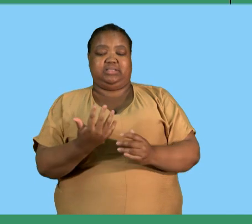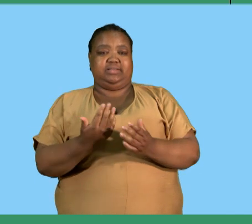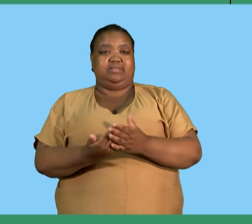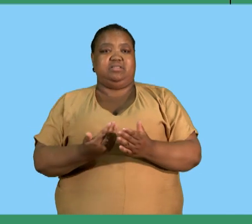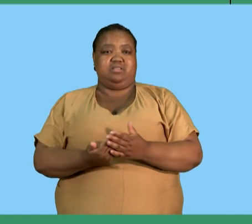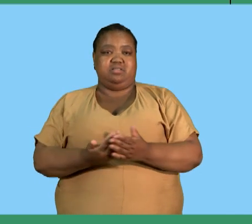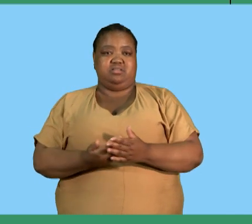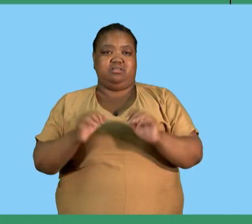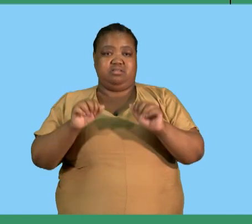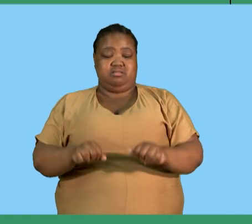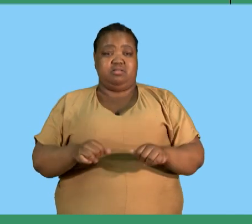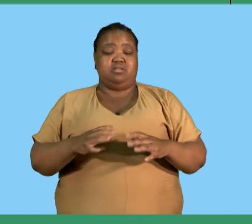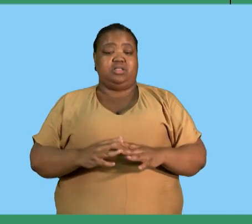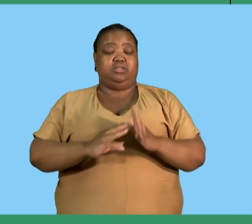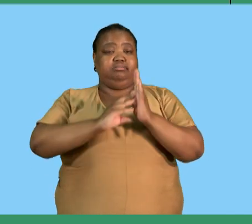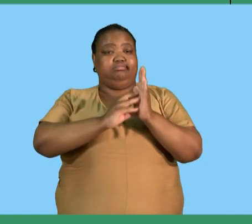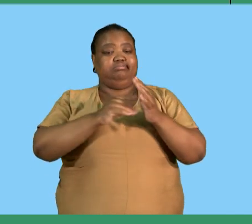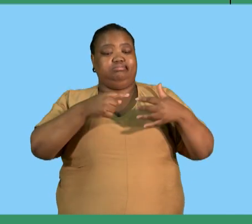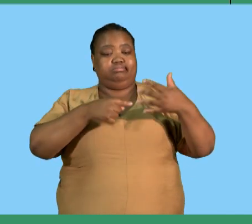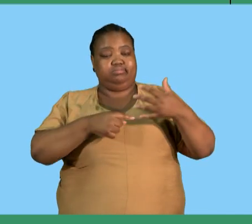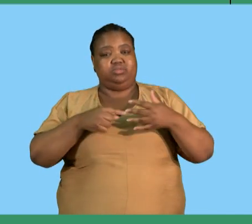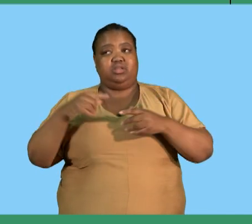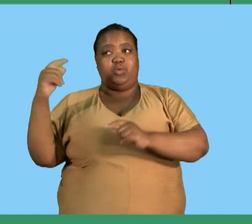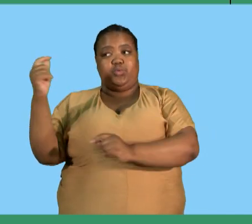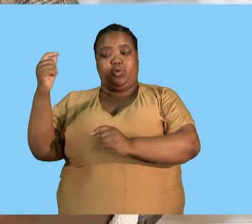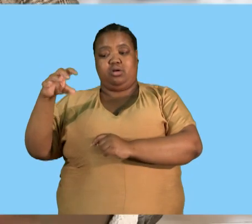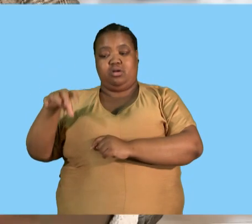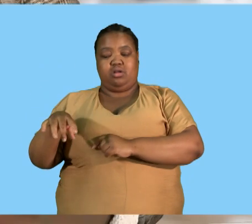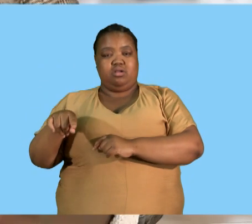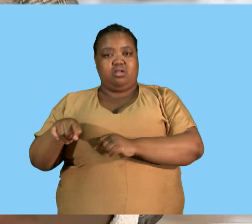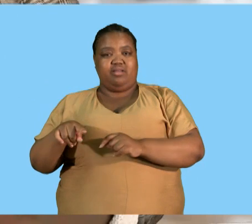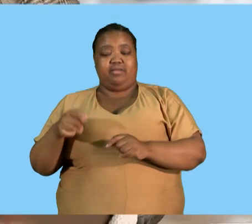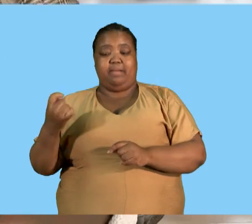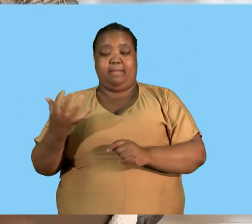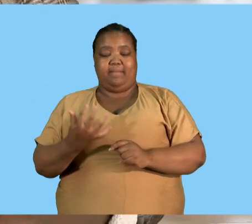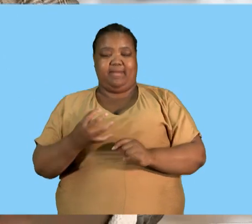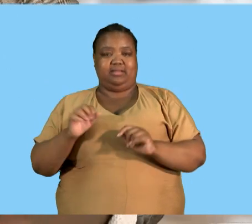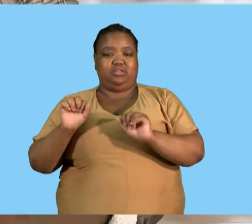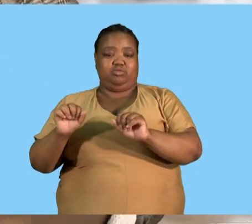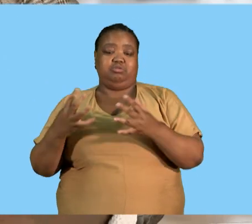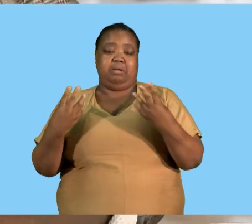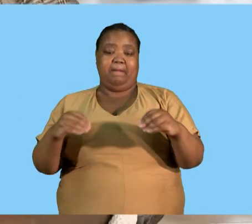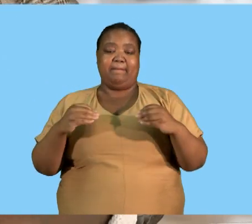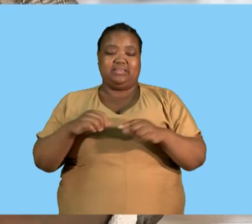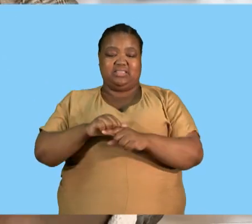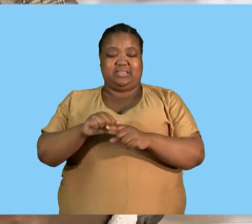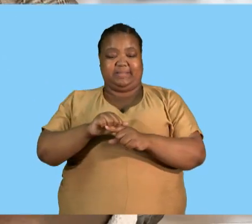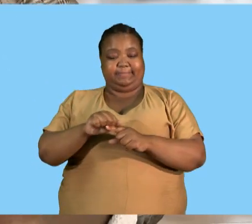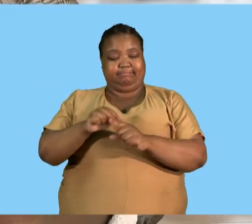are examples of pricing of goods in rural areas. Remember, it is an unethical business